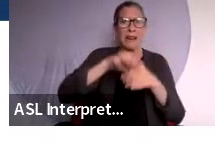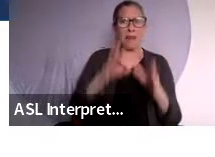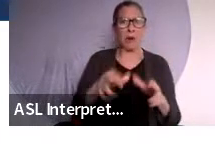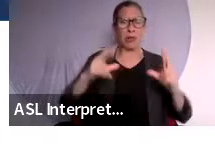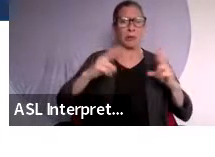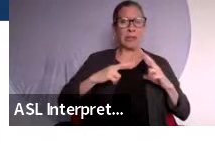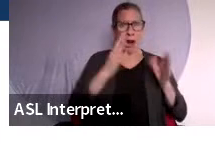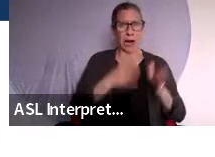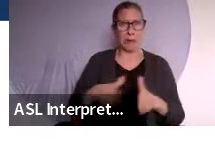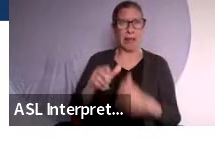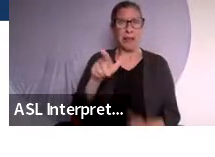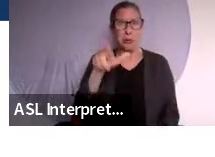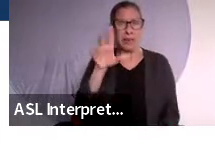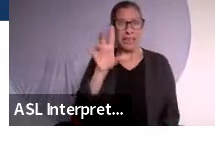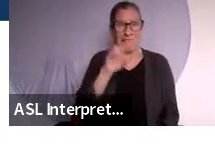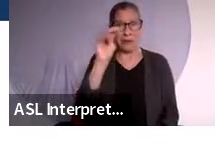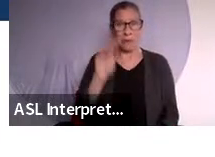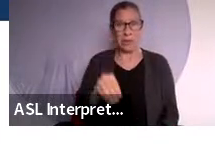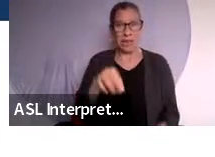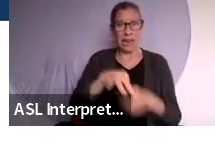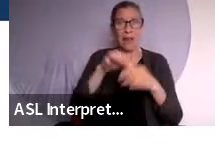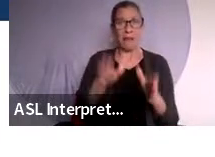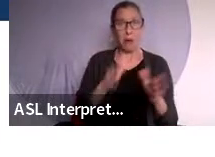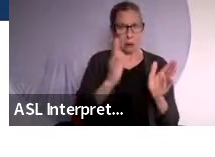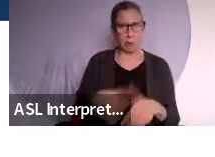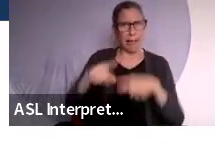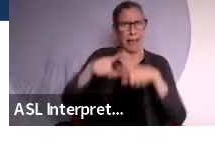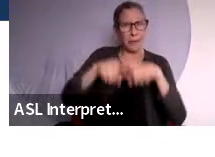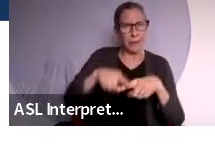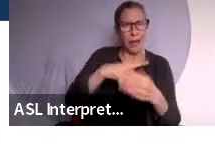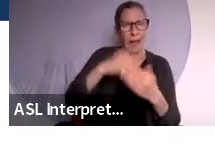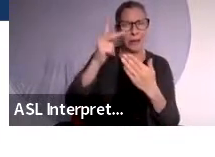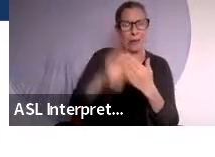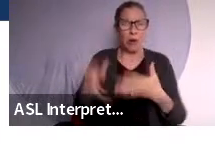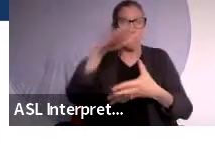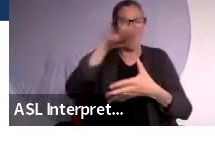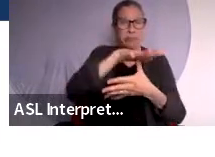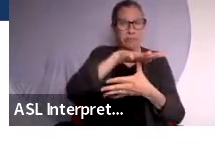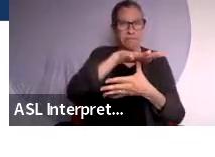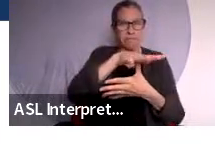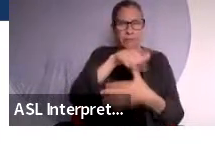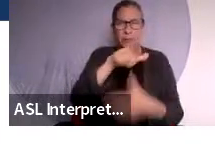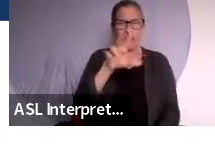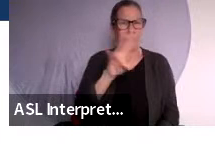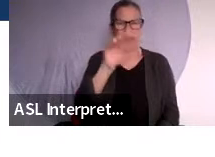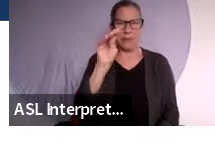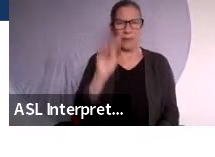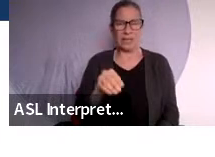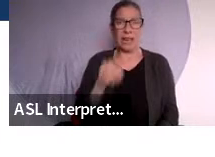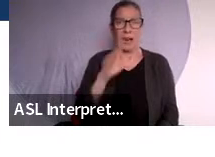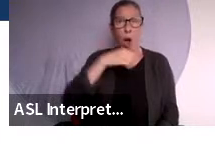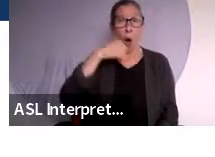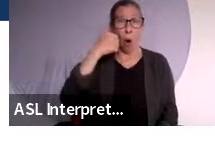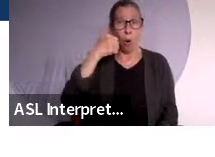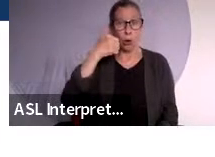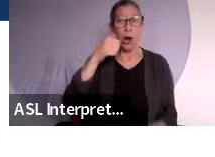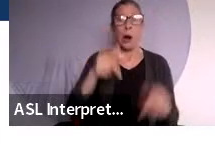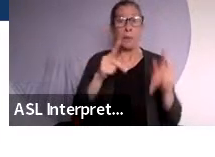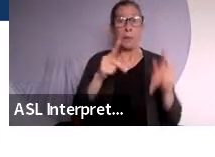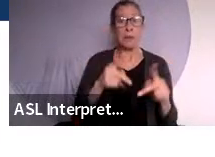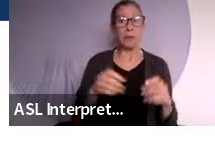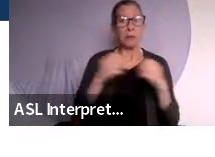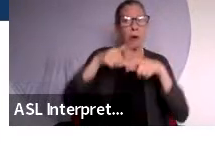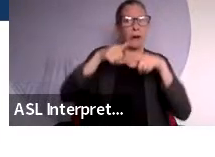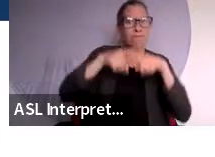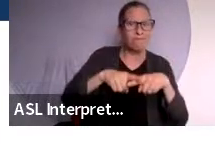only about 27% of voters say they plan to rely on the program as a major source of income. And we find that older voters are more likely to